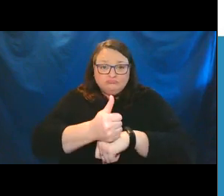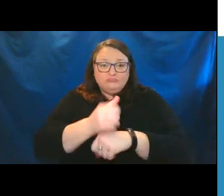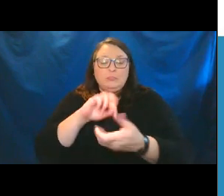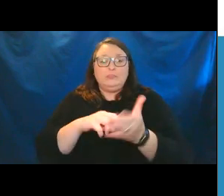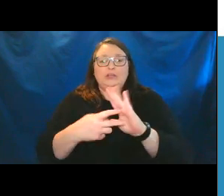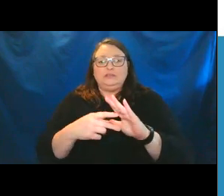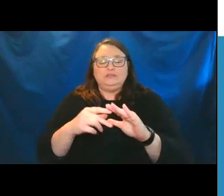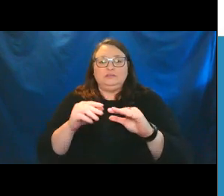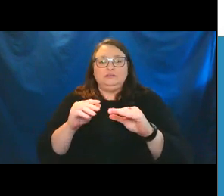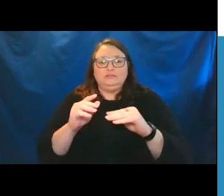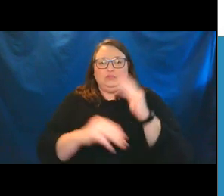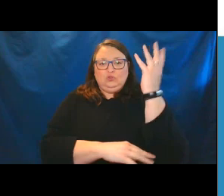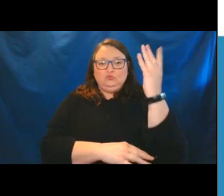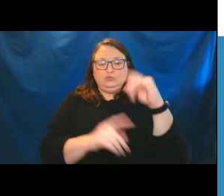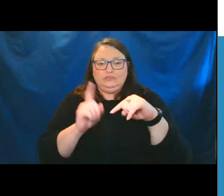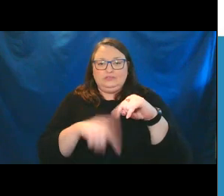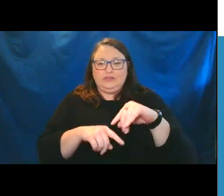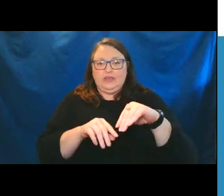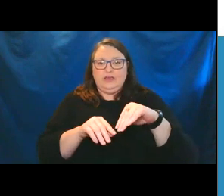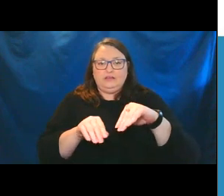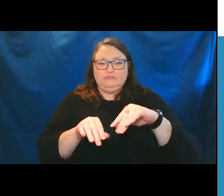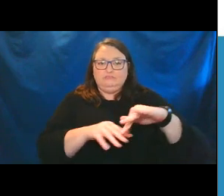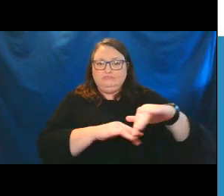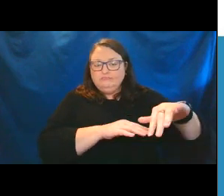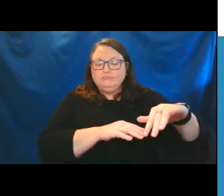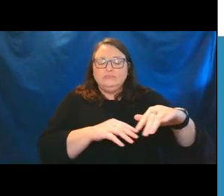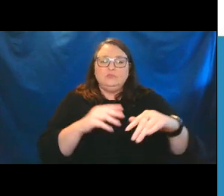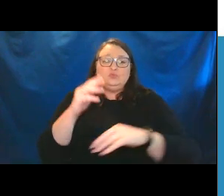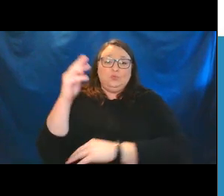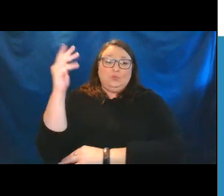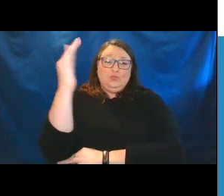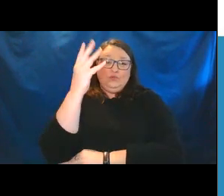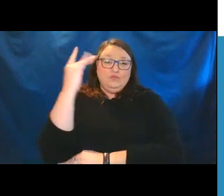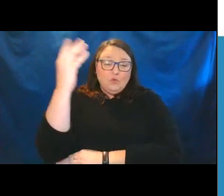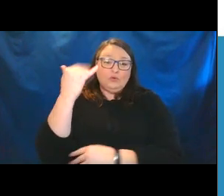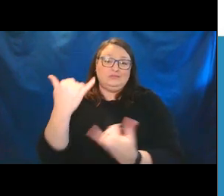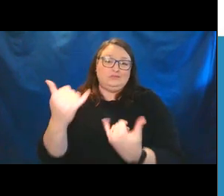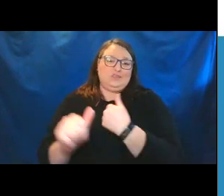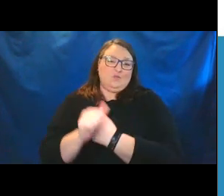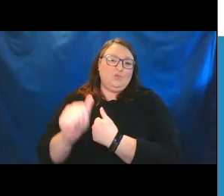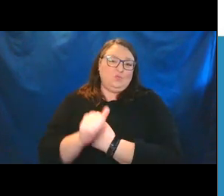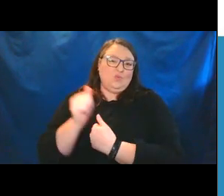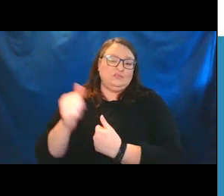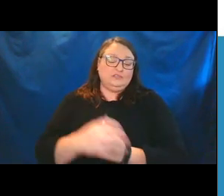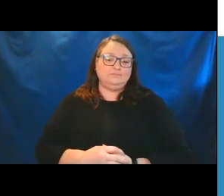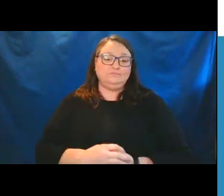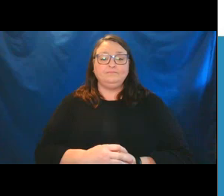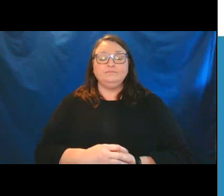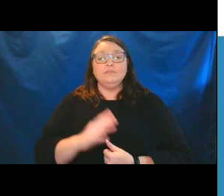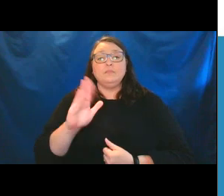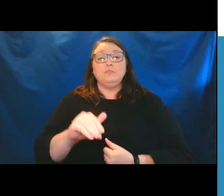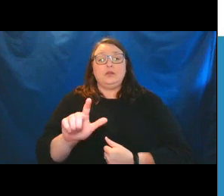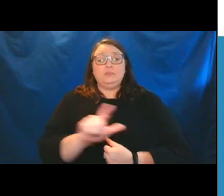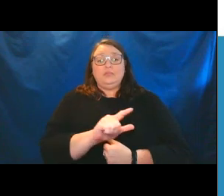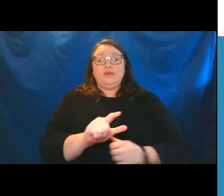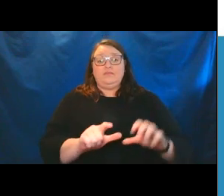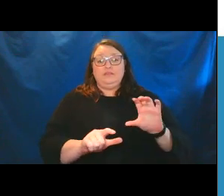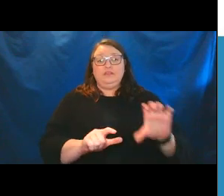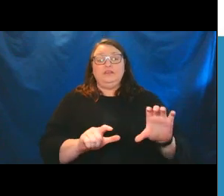to retreat. So those forests are threatened. On the bottom left is a picture